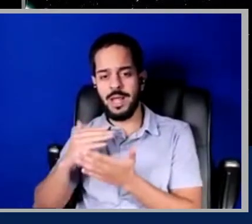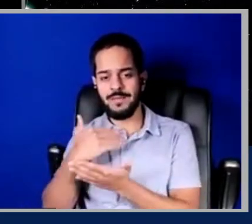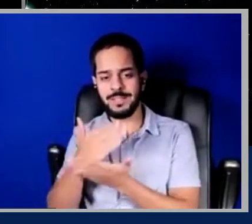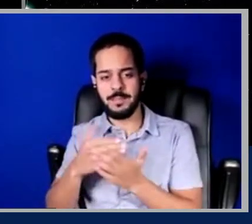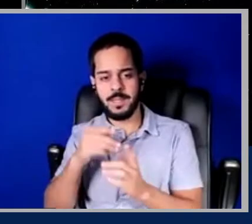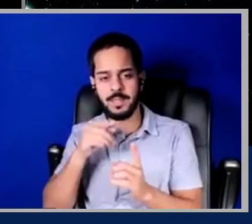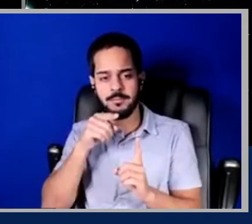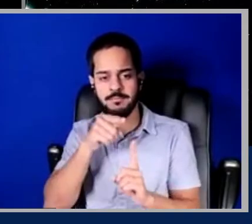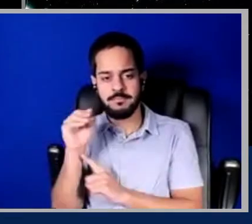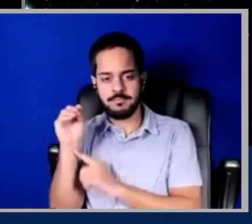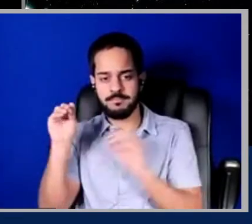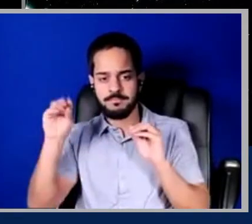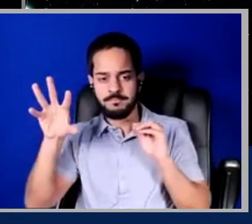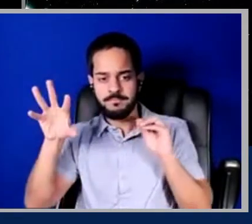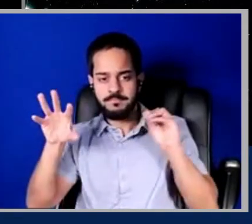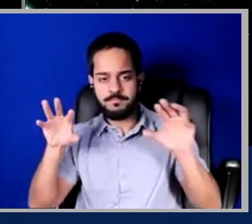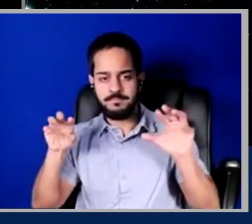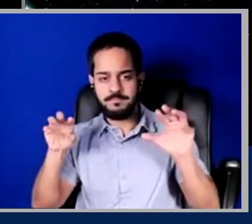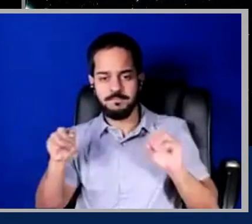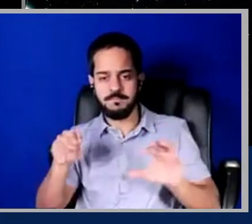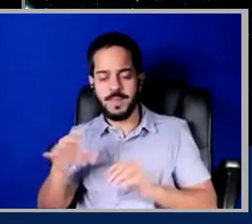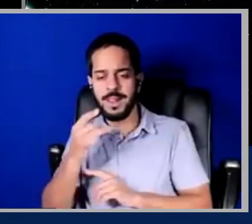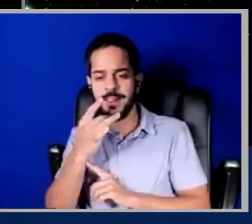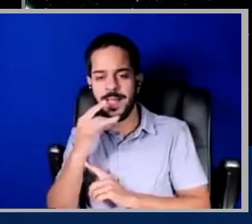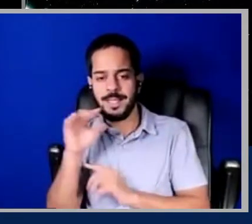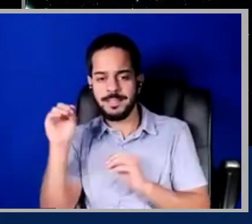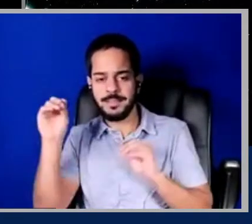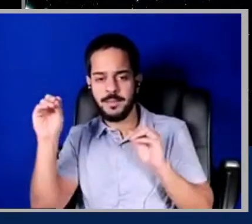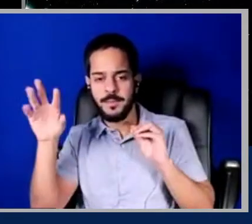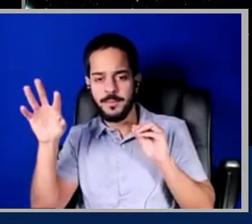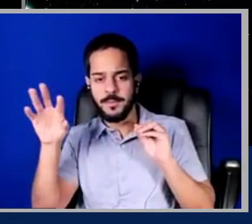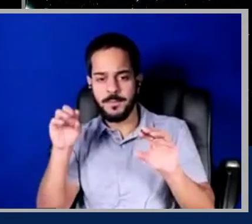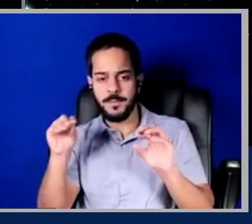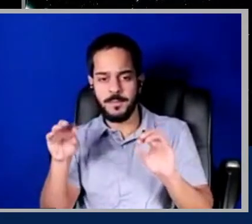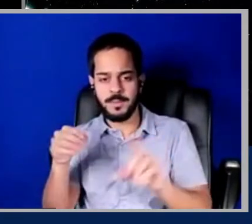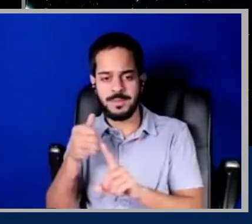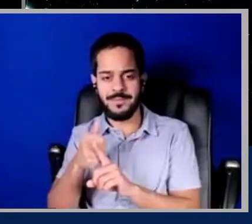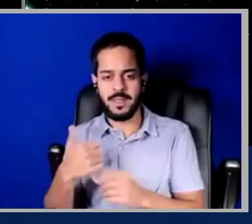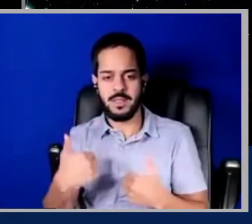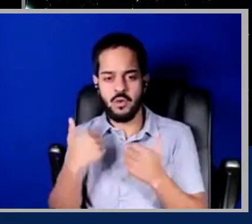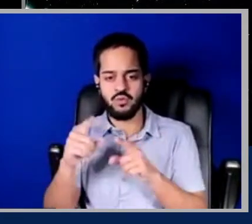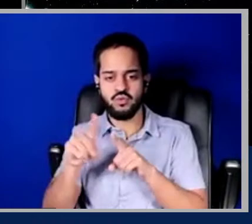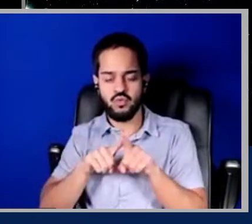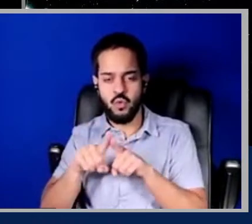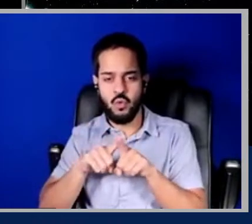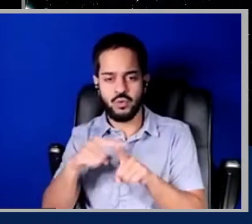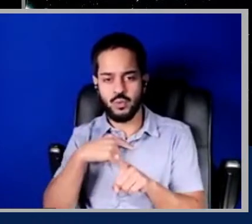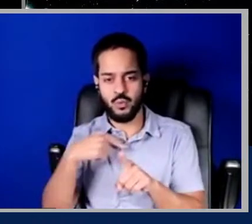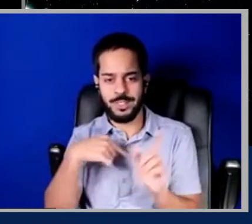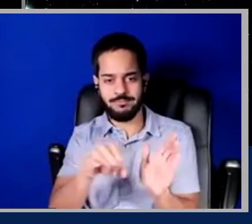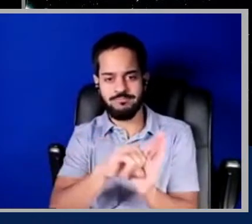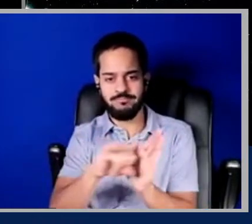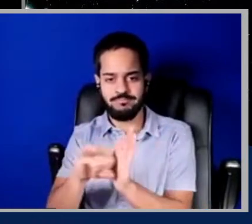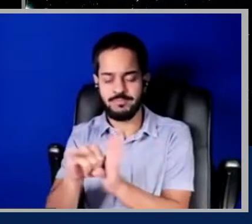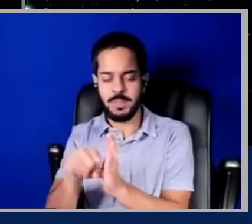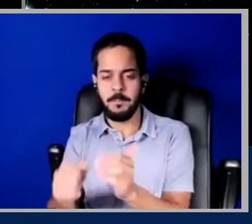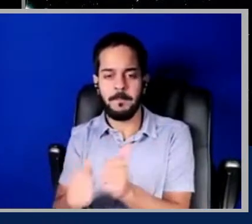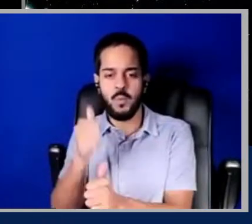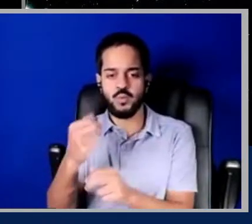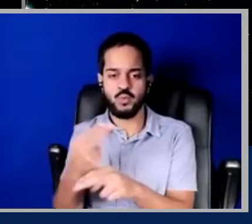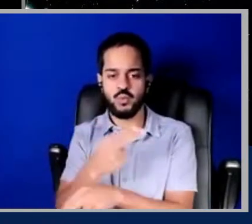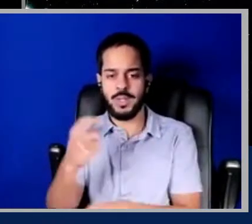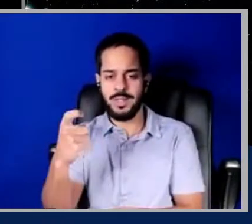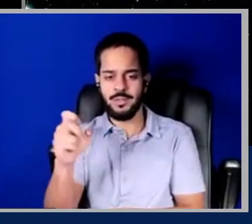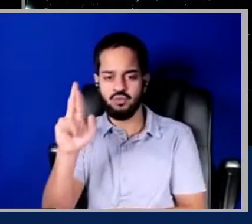light. These are young stars that we're picking up in mostly X-ray light that